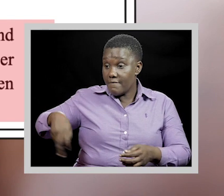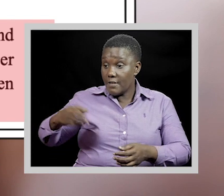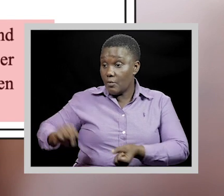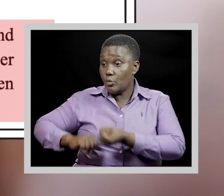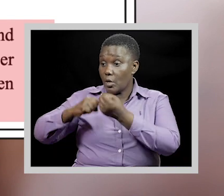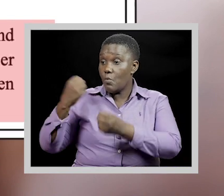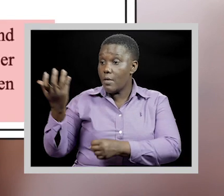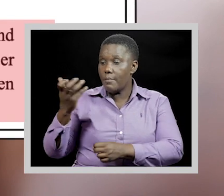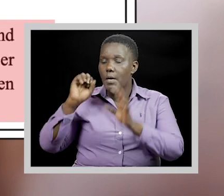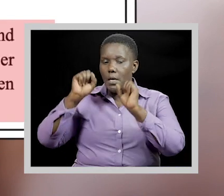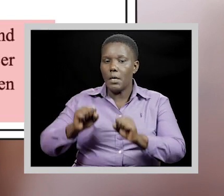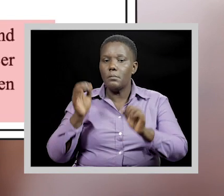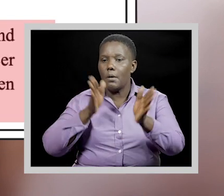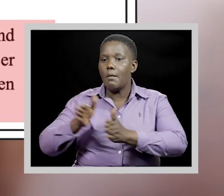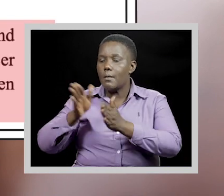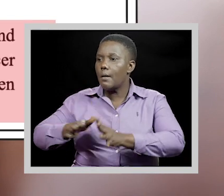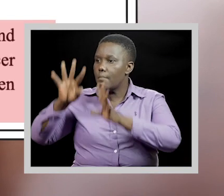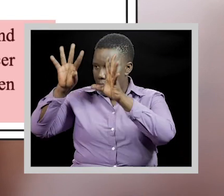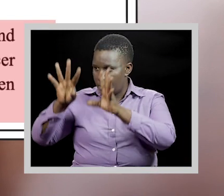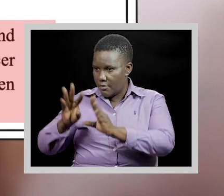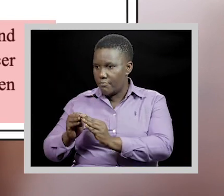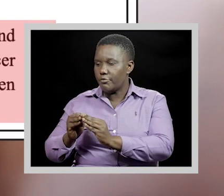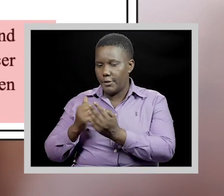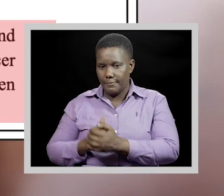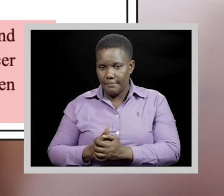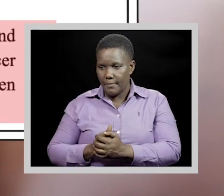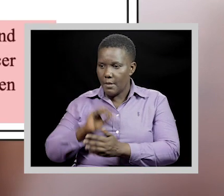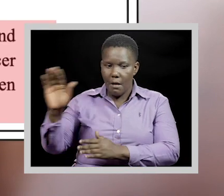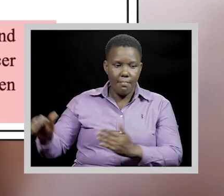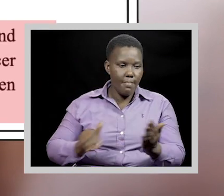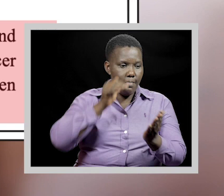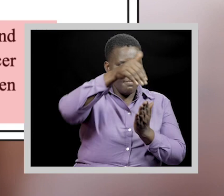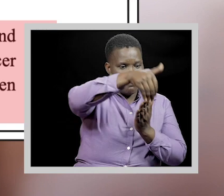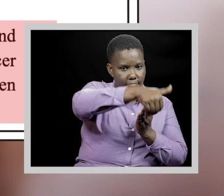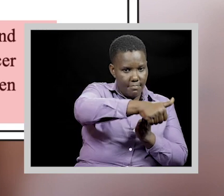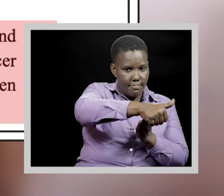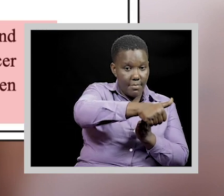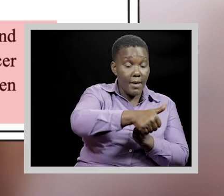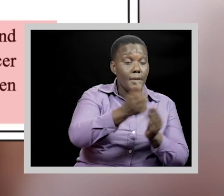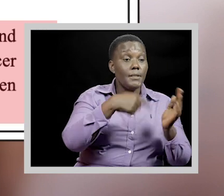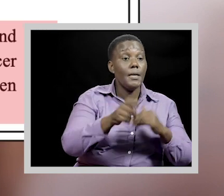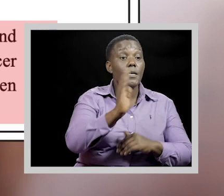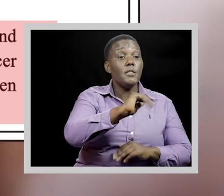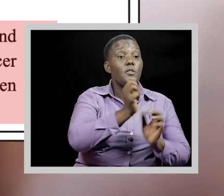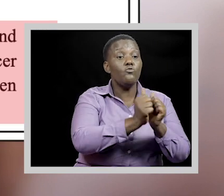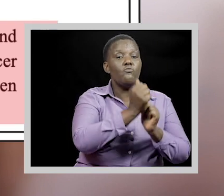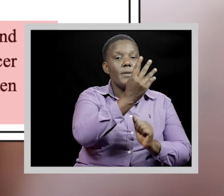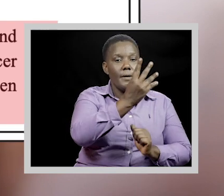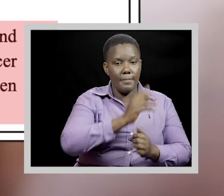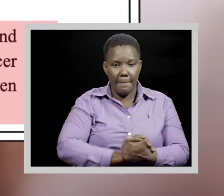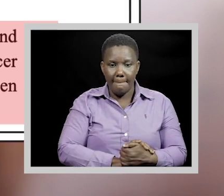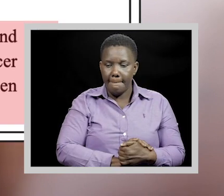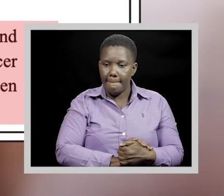welfare officer to prepare a social inquiry report to be filed within 14 days from the day